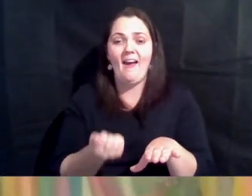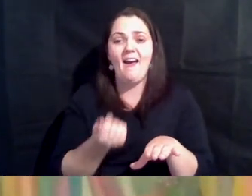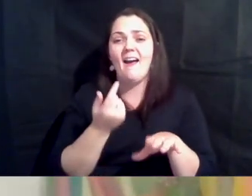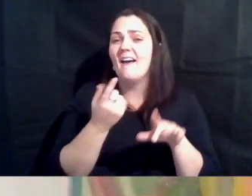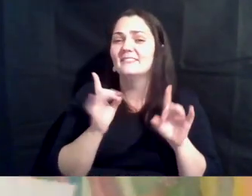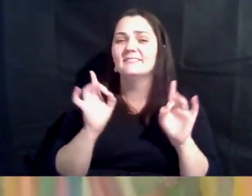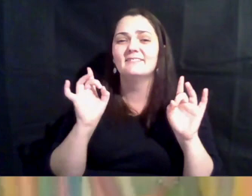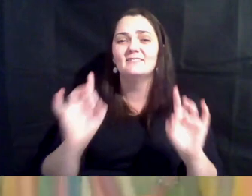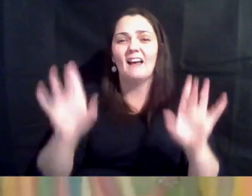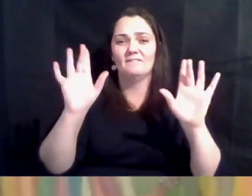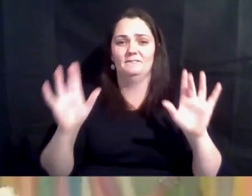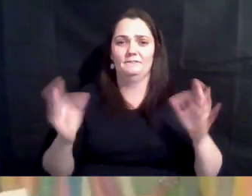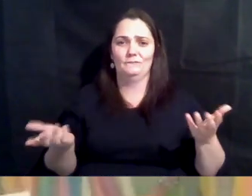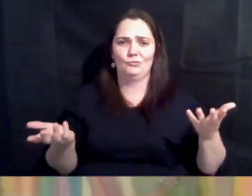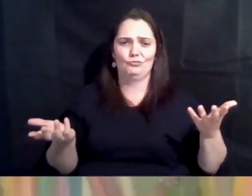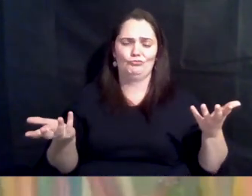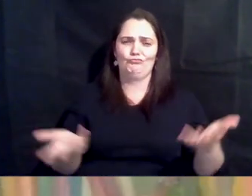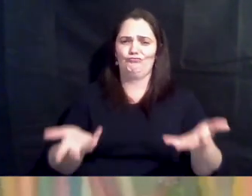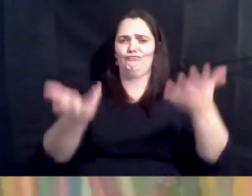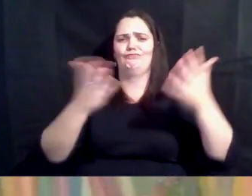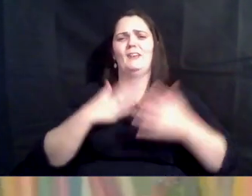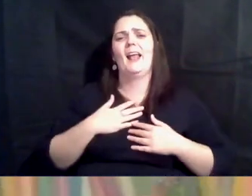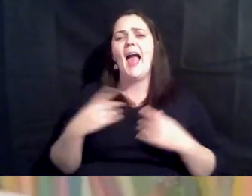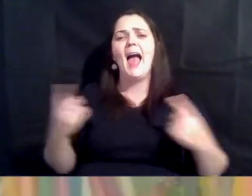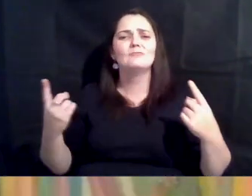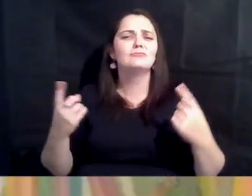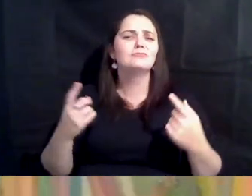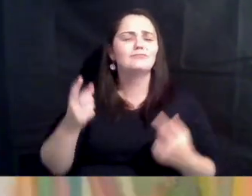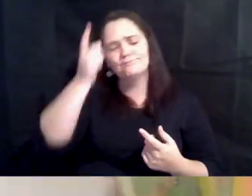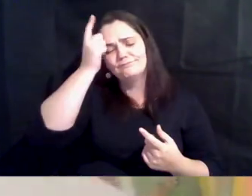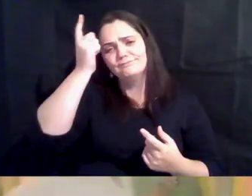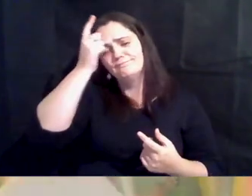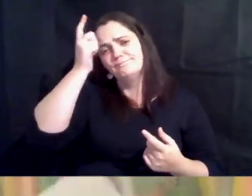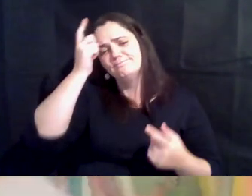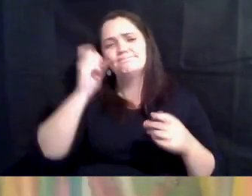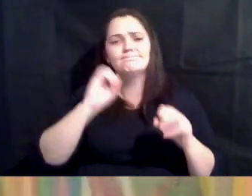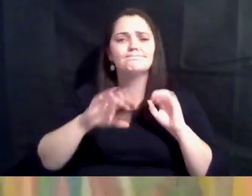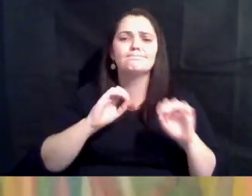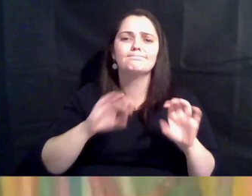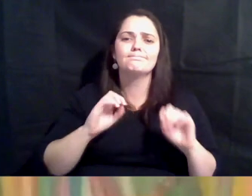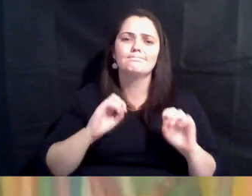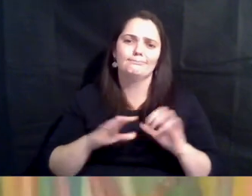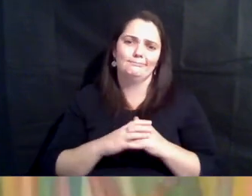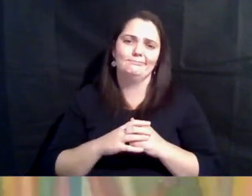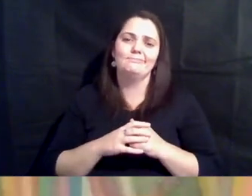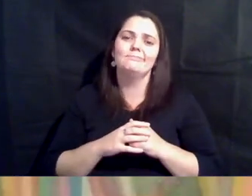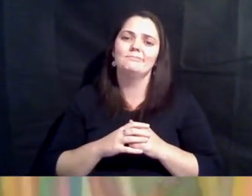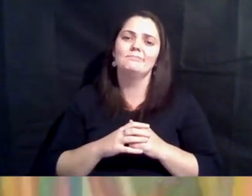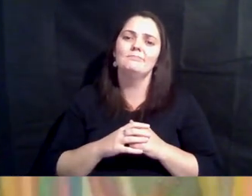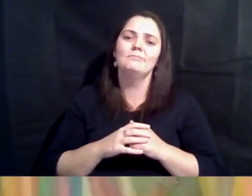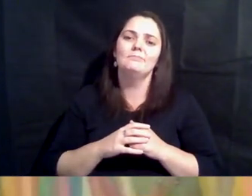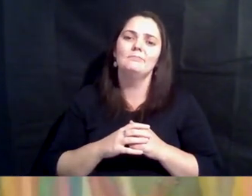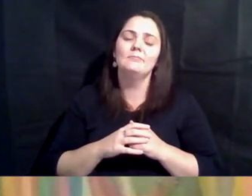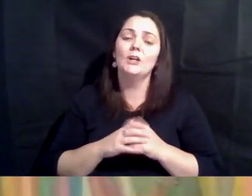own adventure. You really can do whatever you want. So I'm going to keep decorating this, but basically